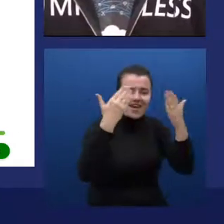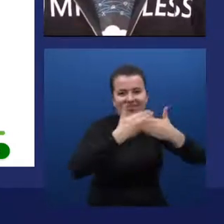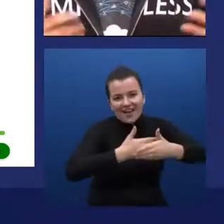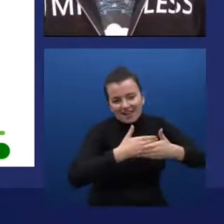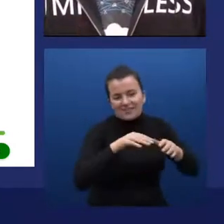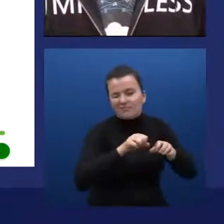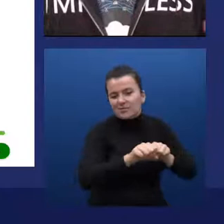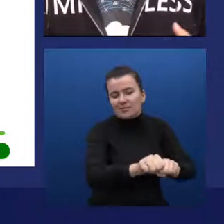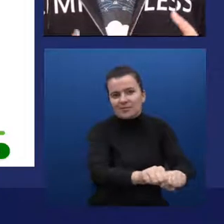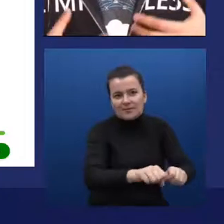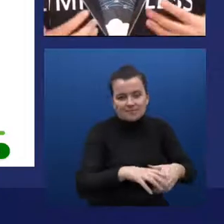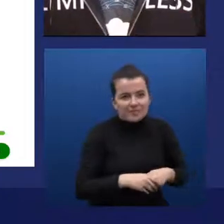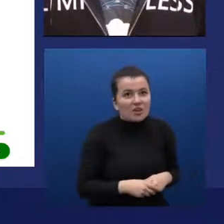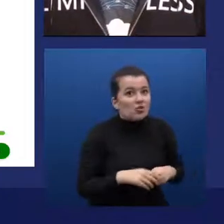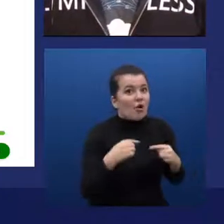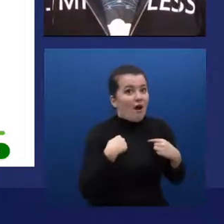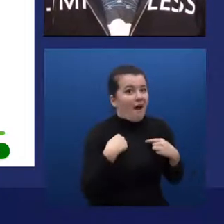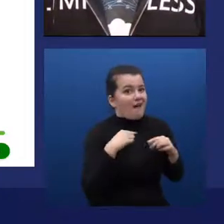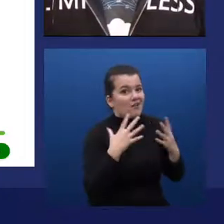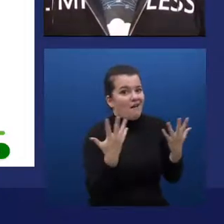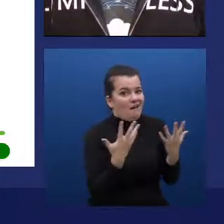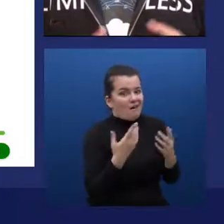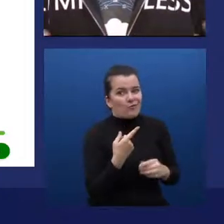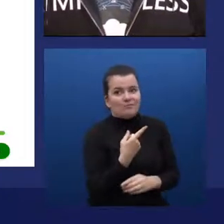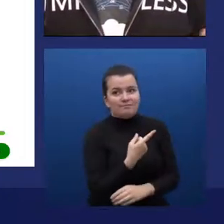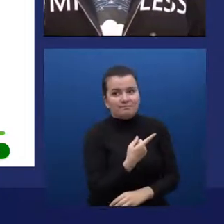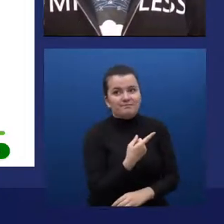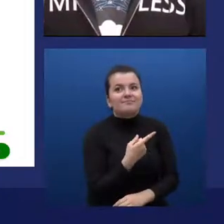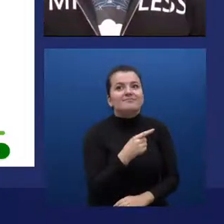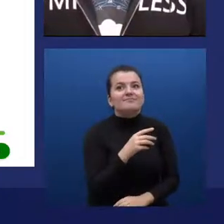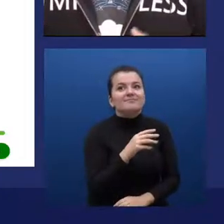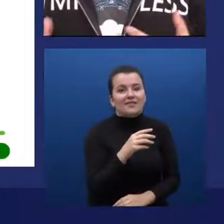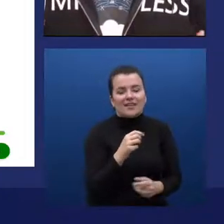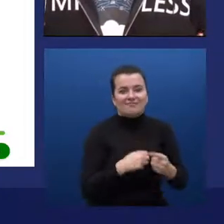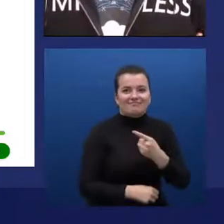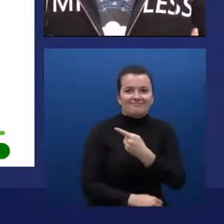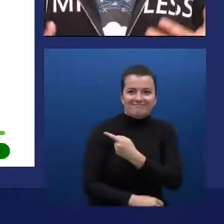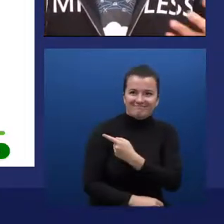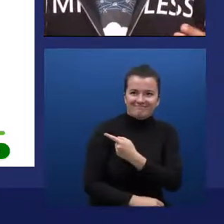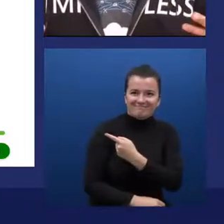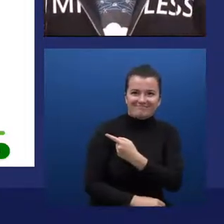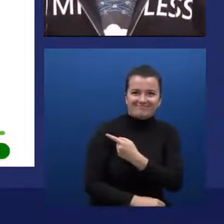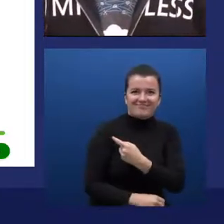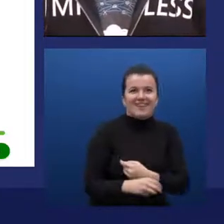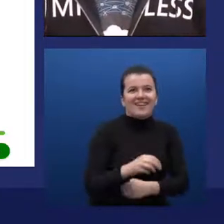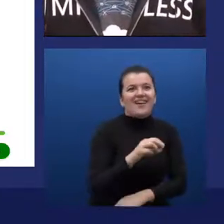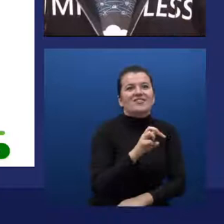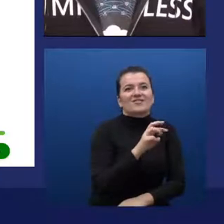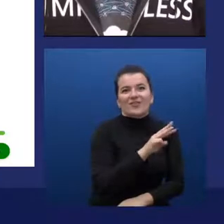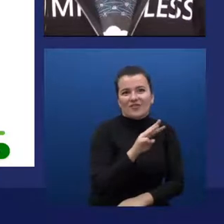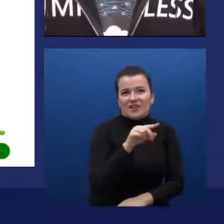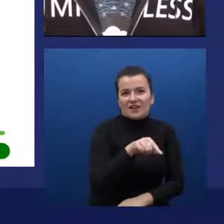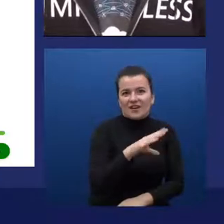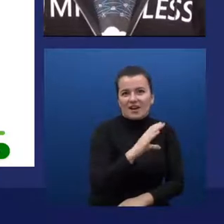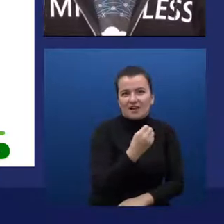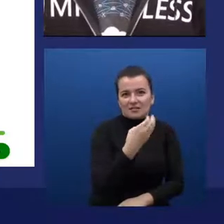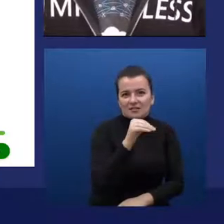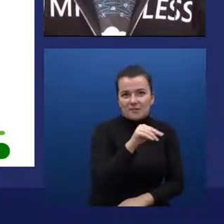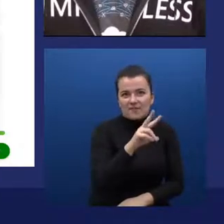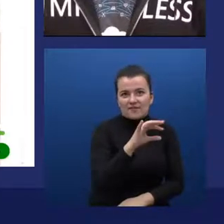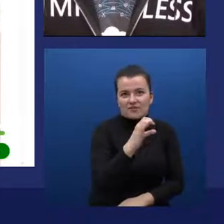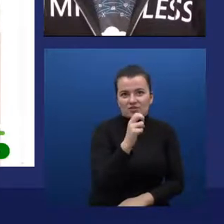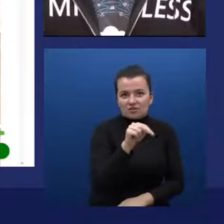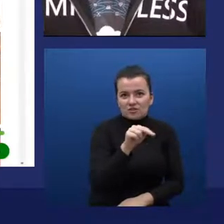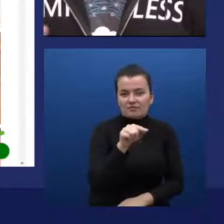going to go forth. I've gone and used the solution that Casey has built in regards to the collection of the images. And I've